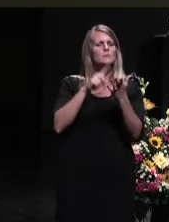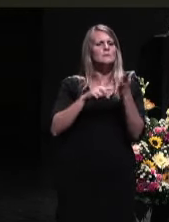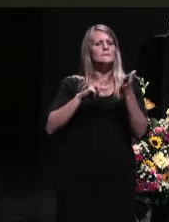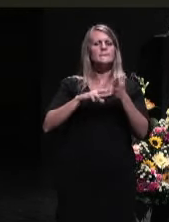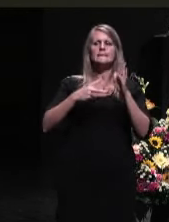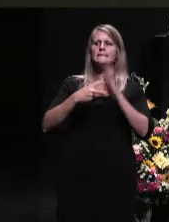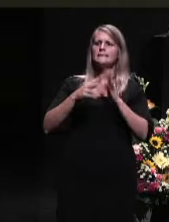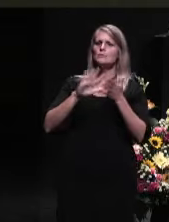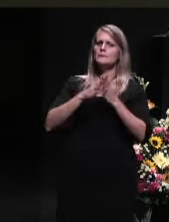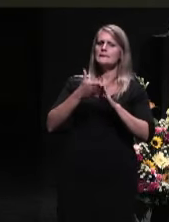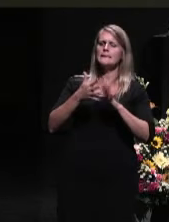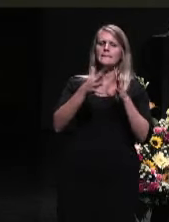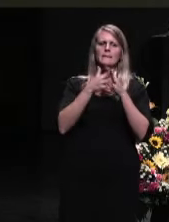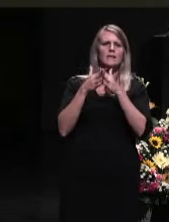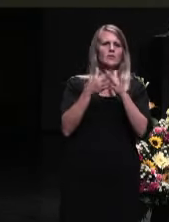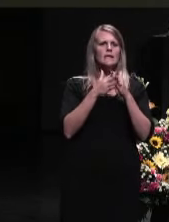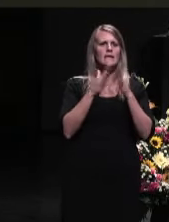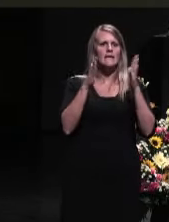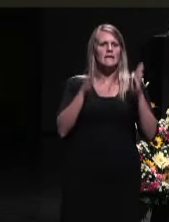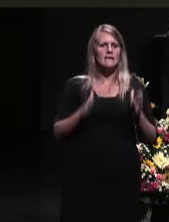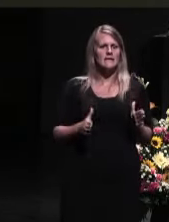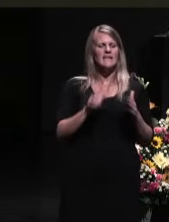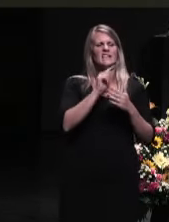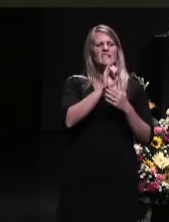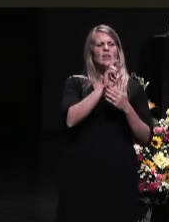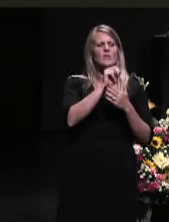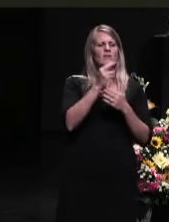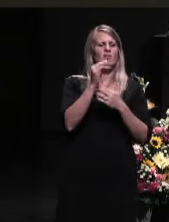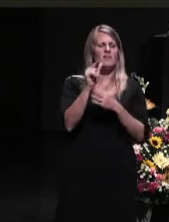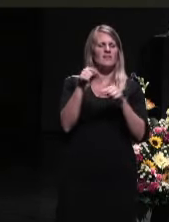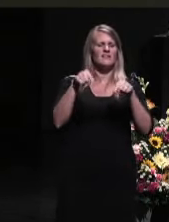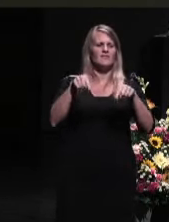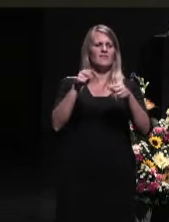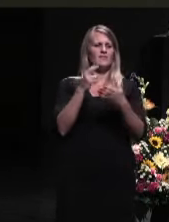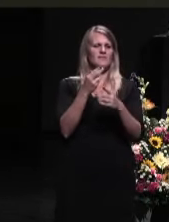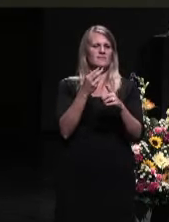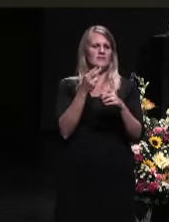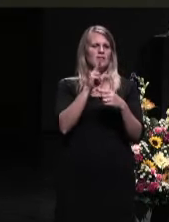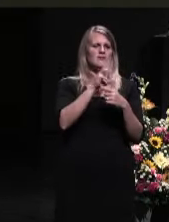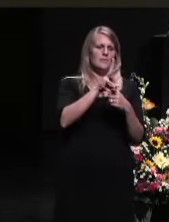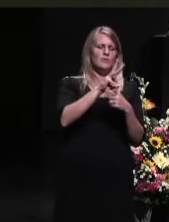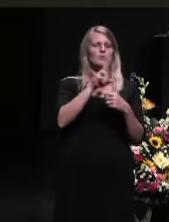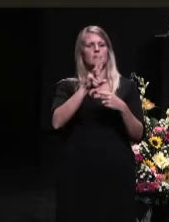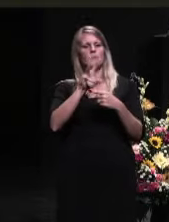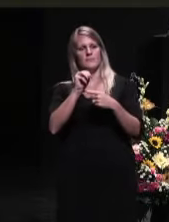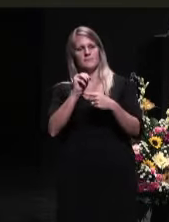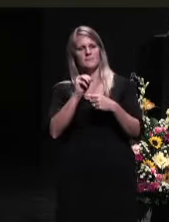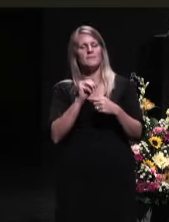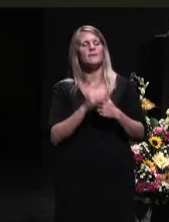an American, written by Taryn Powell at UWM. But these students,